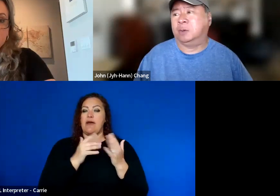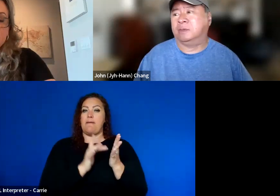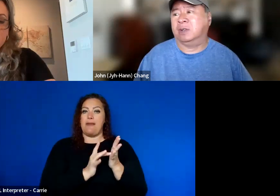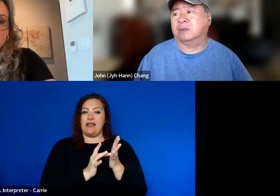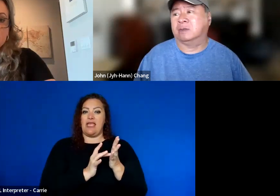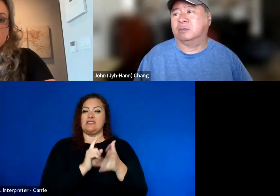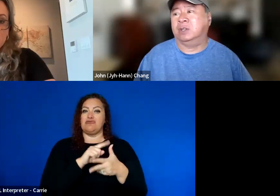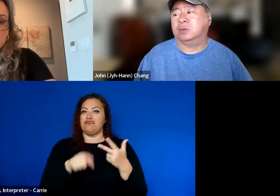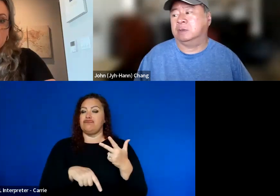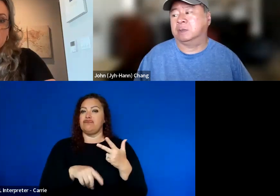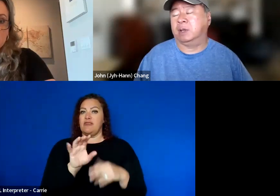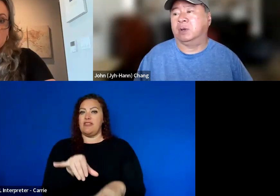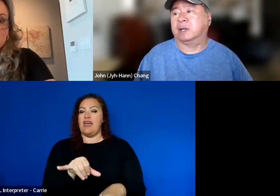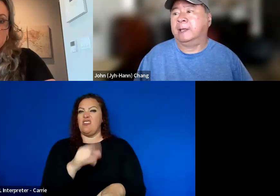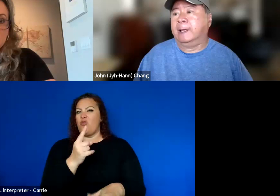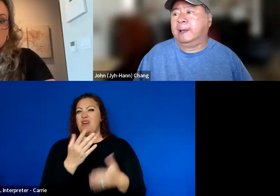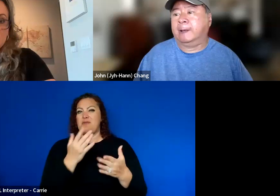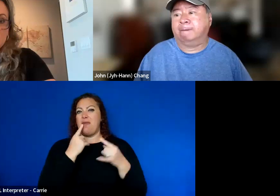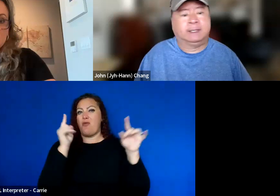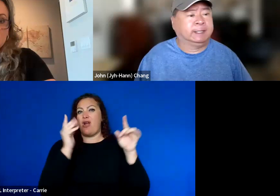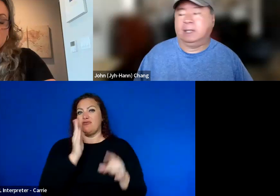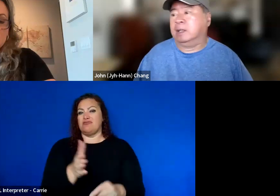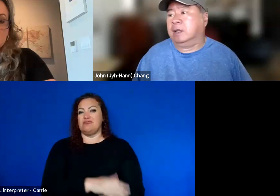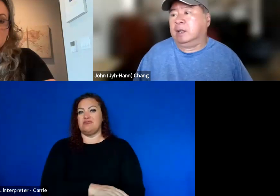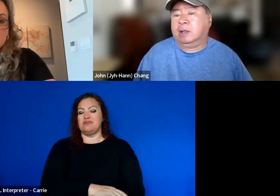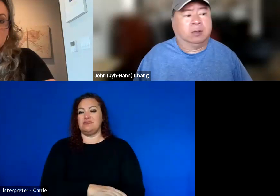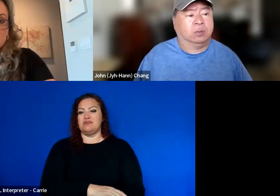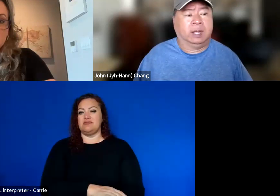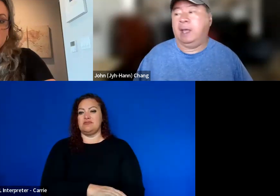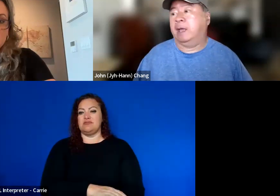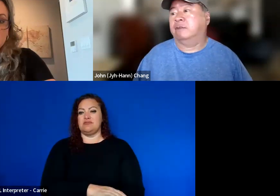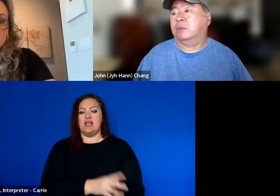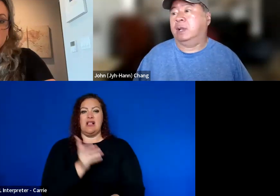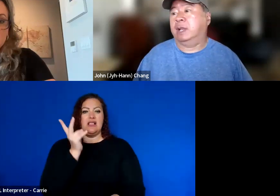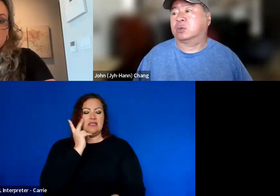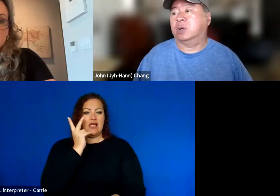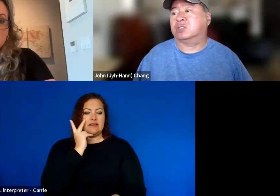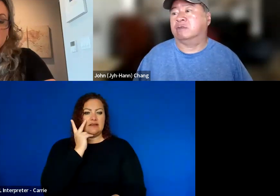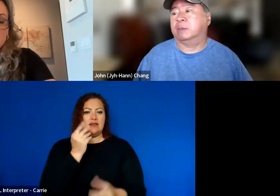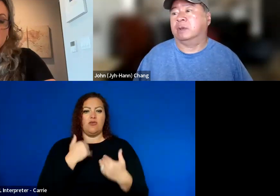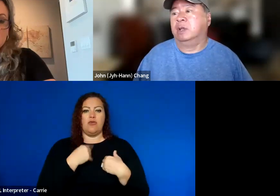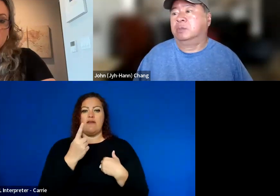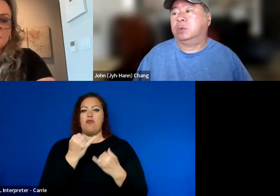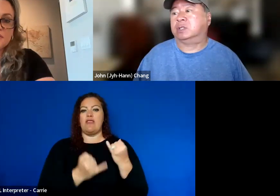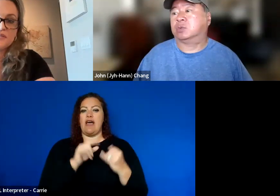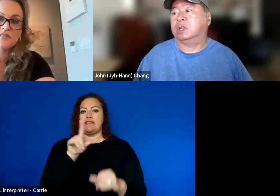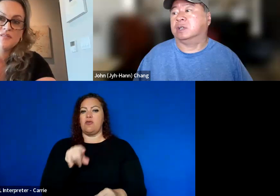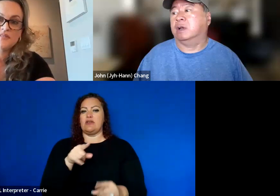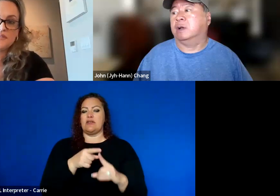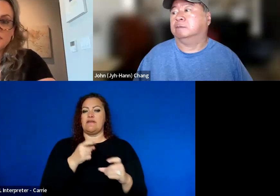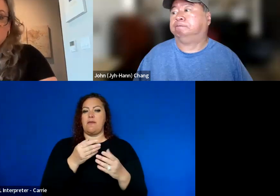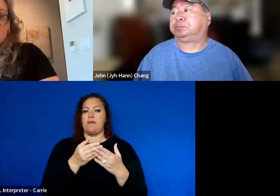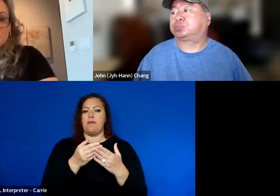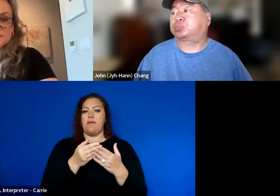medication. So one of those things may work. Let's see. We have one last question from